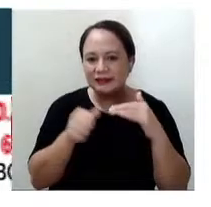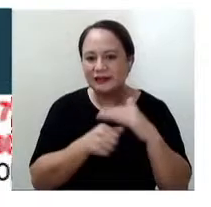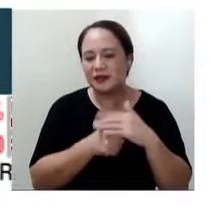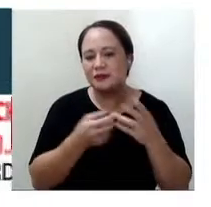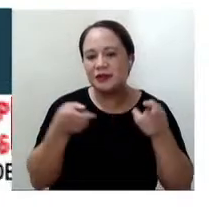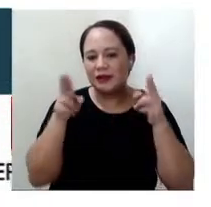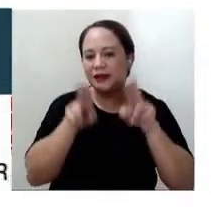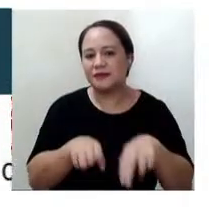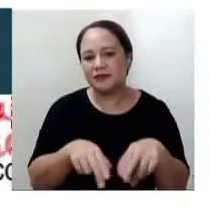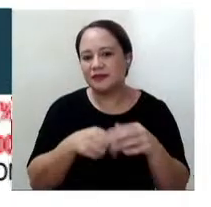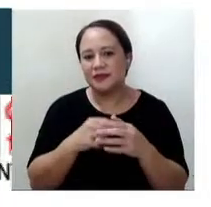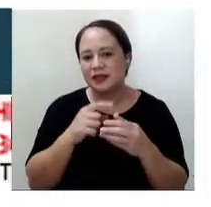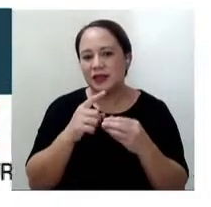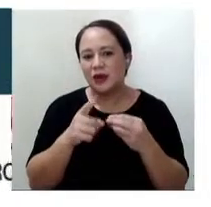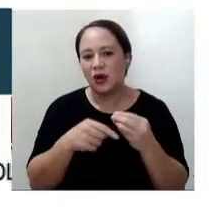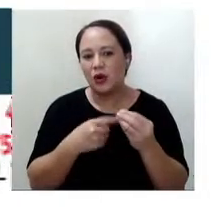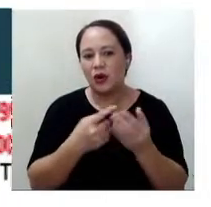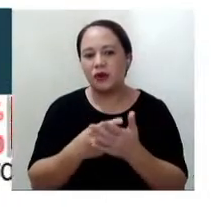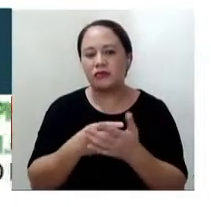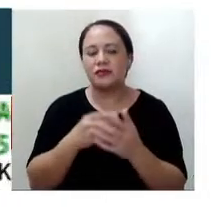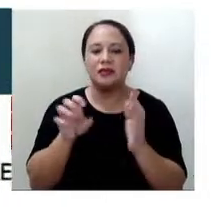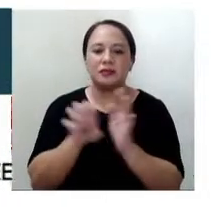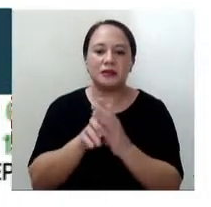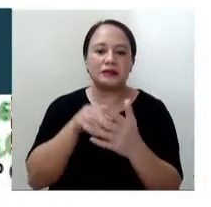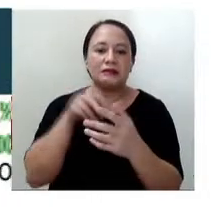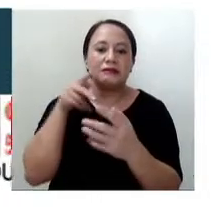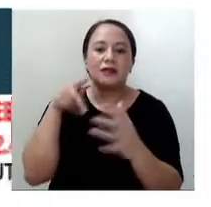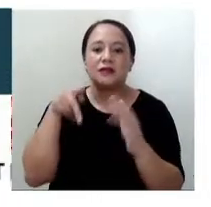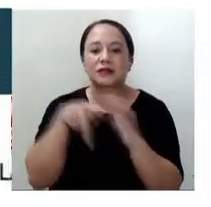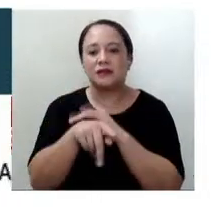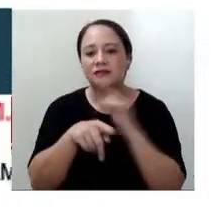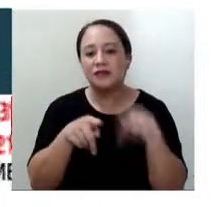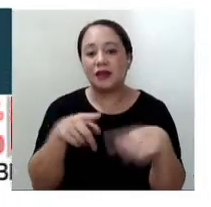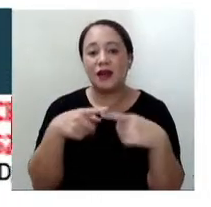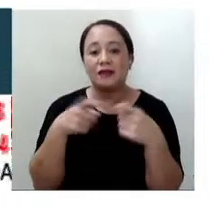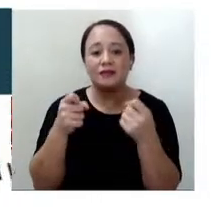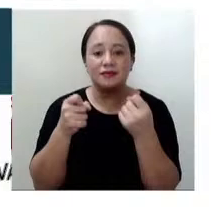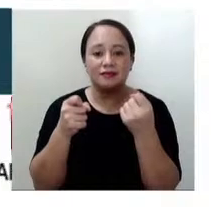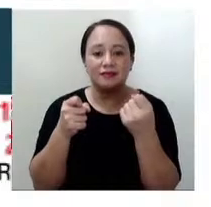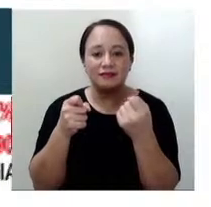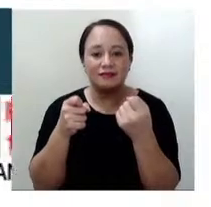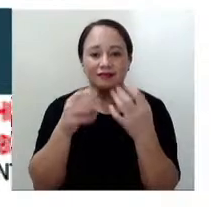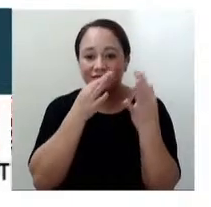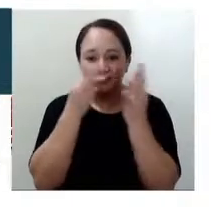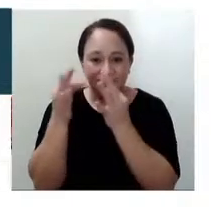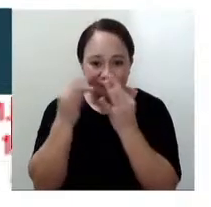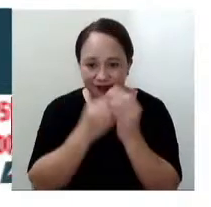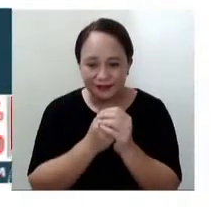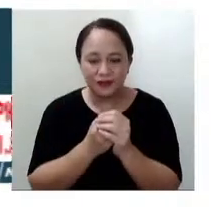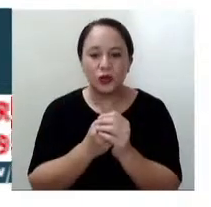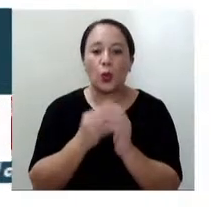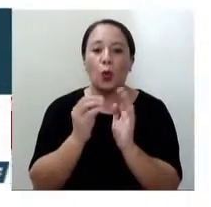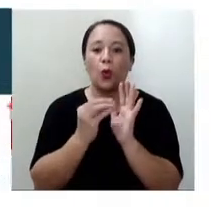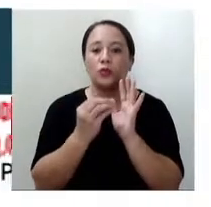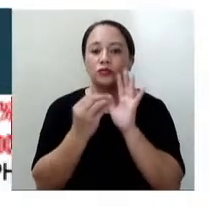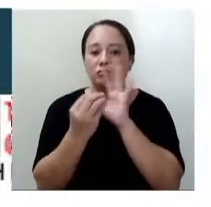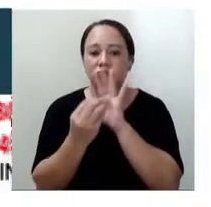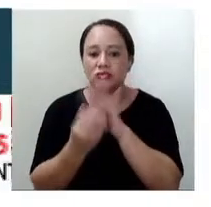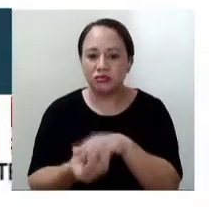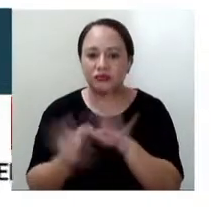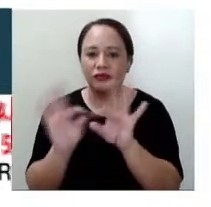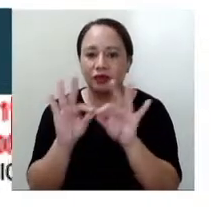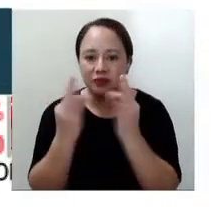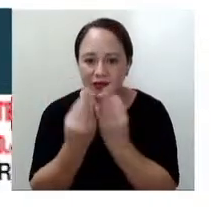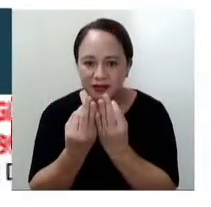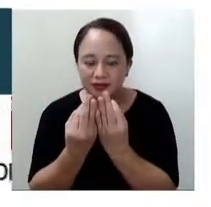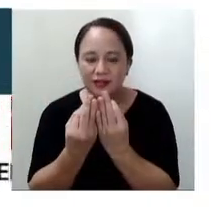of killings and anti-drug operations and intimidating families of those